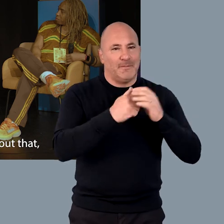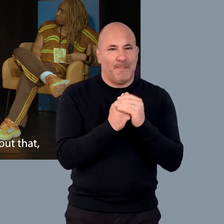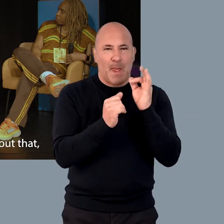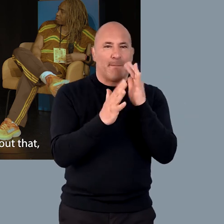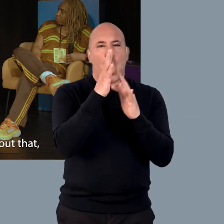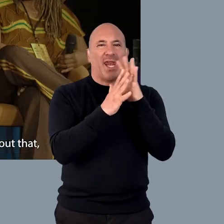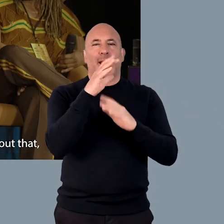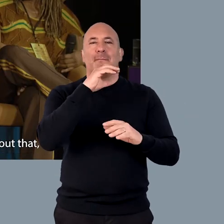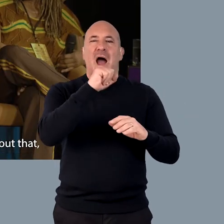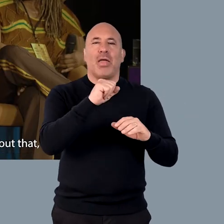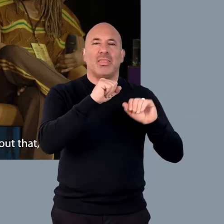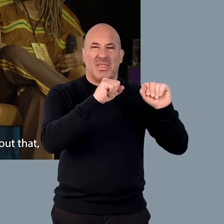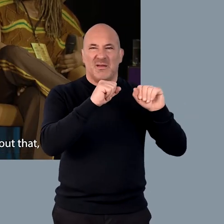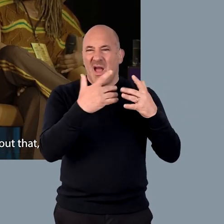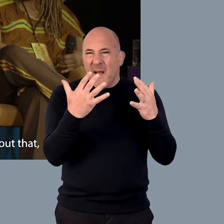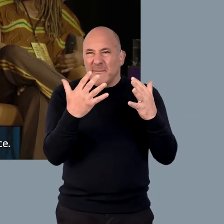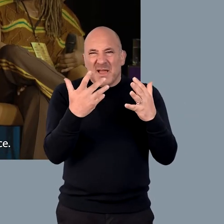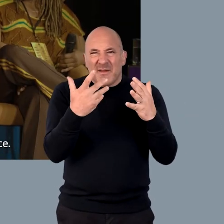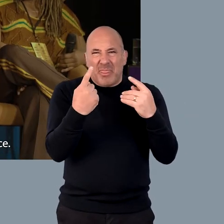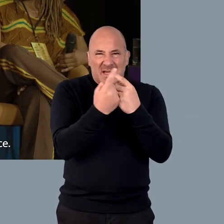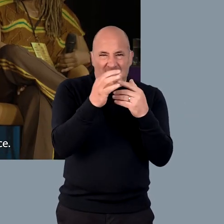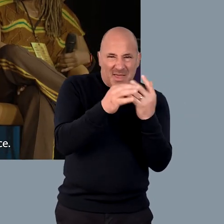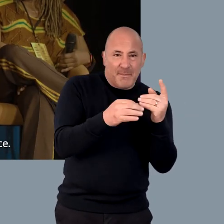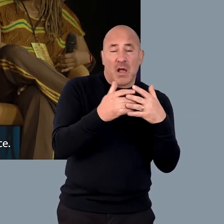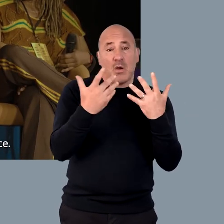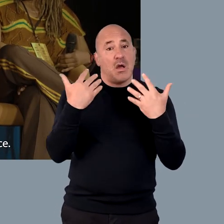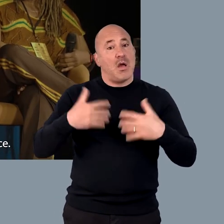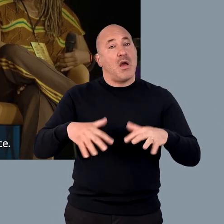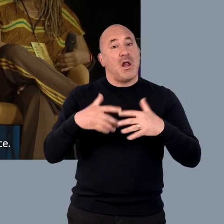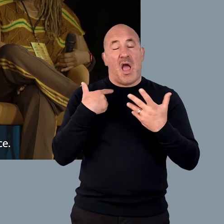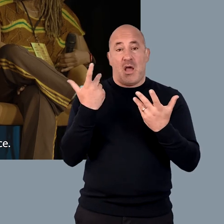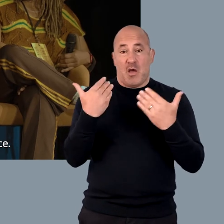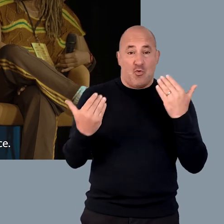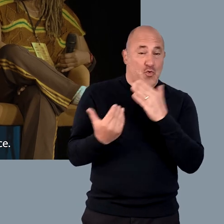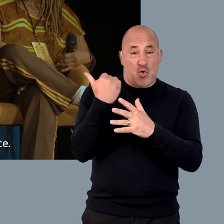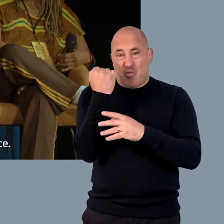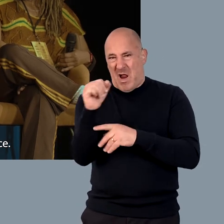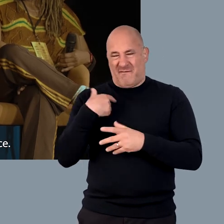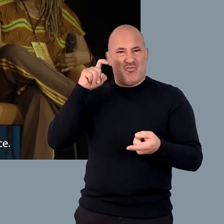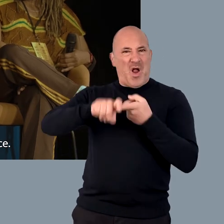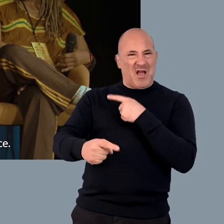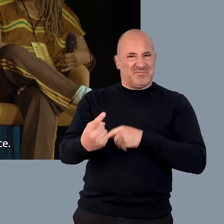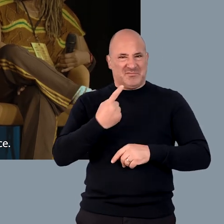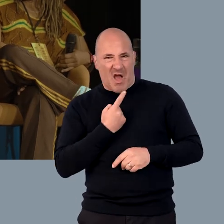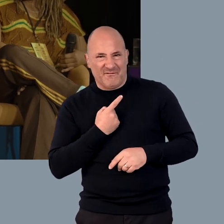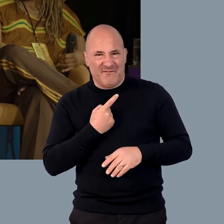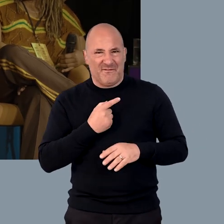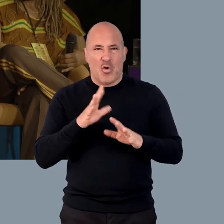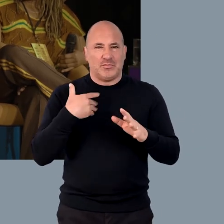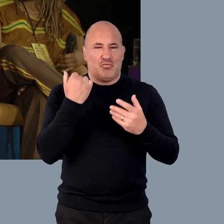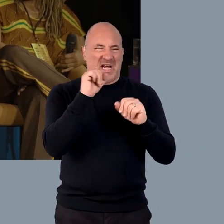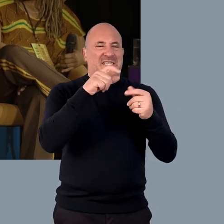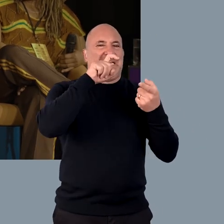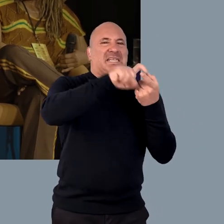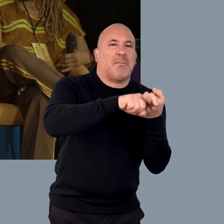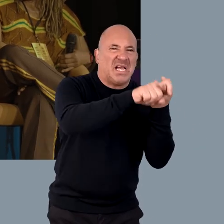man Yeah, some about things about it, but also some amazing things about the kind of like radical self-reliance, which also